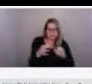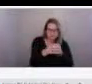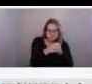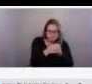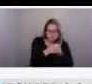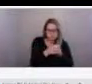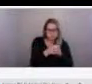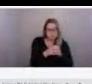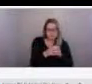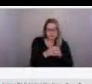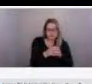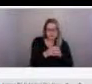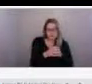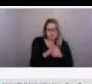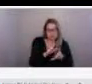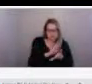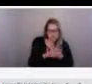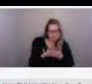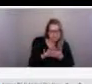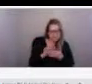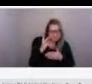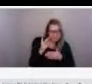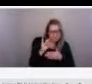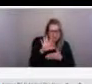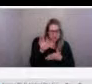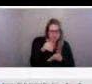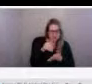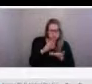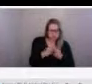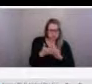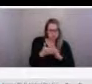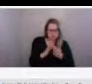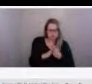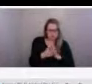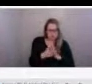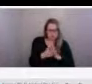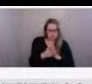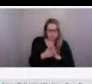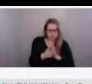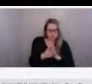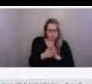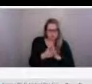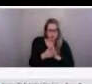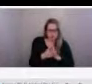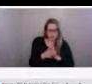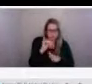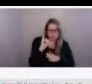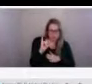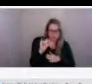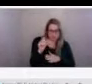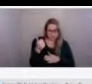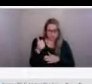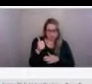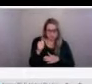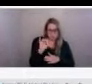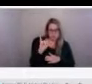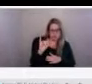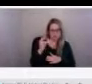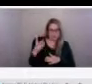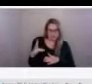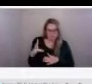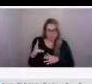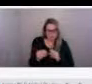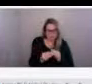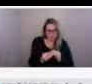furthermore i think it's nice because you you see that central city um within the ring between the i-10 and the i-17 is is very